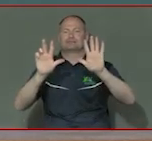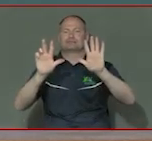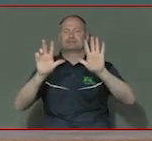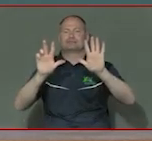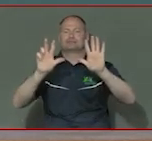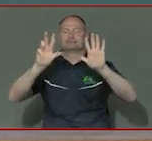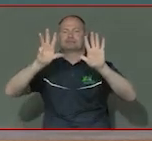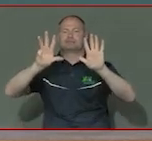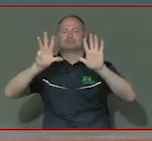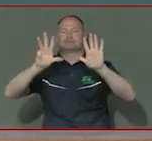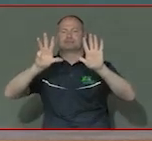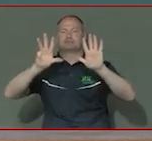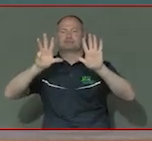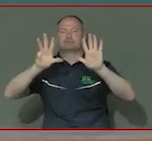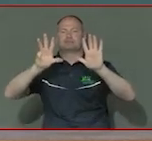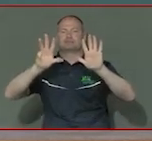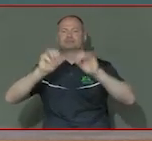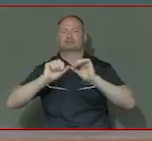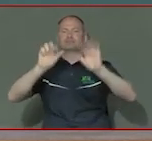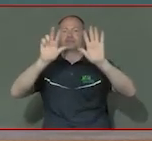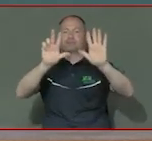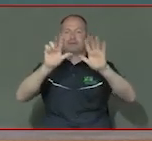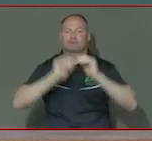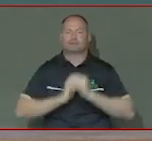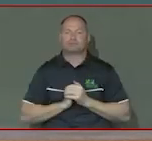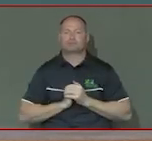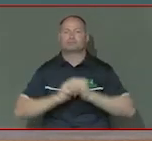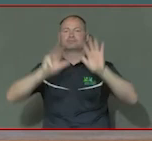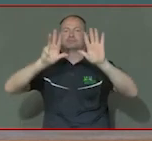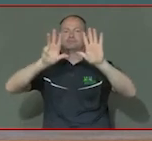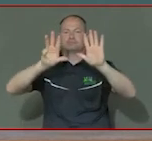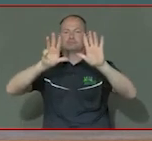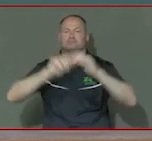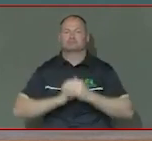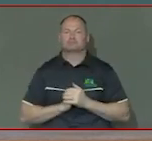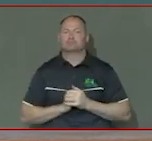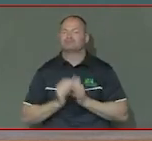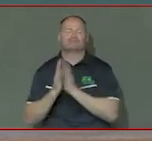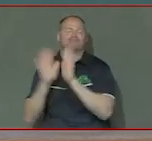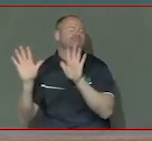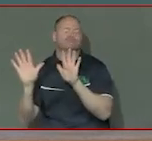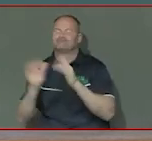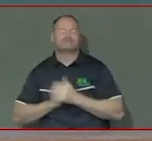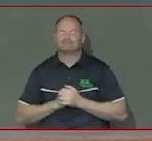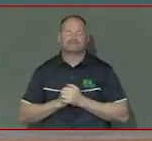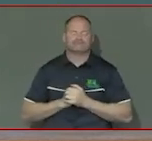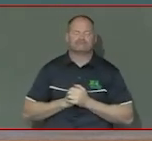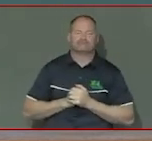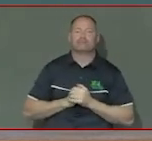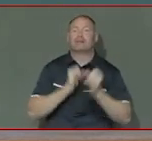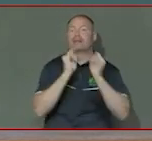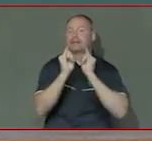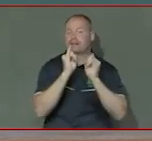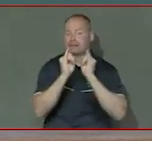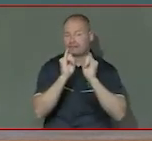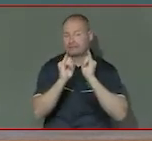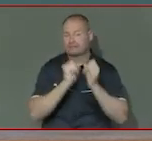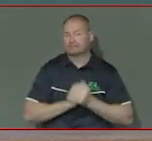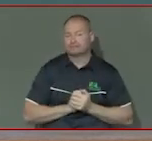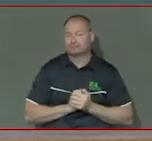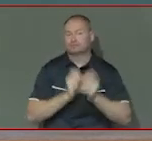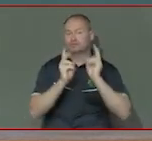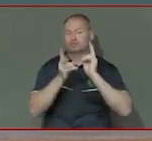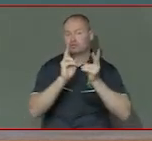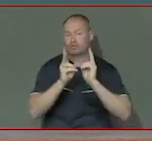9, number 8, number 9, not number 10, number 11,